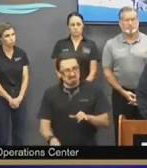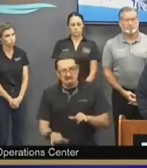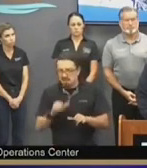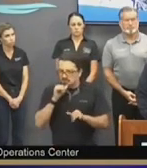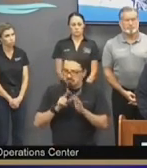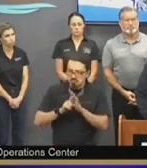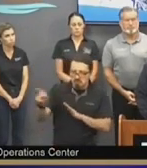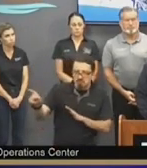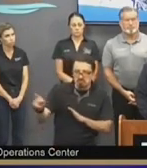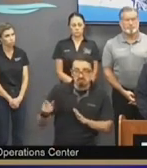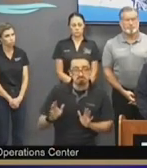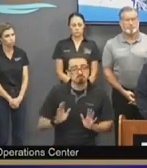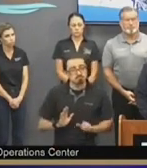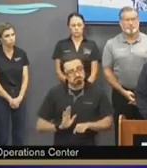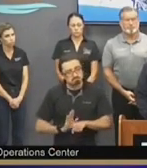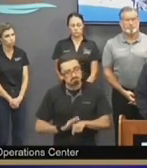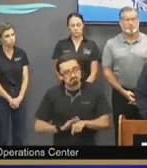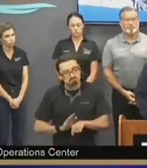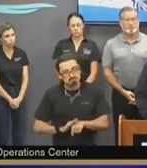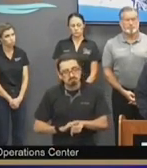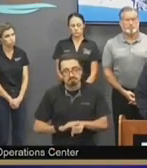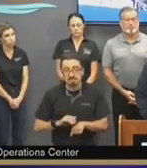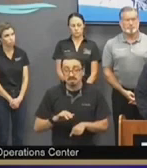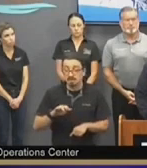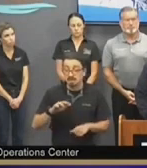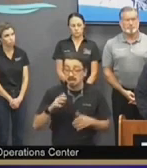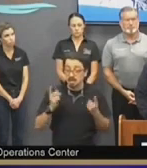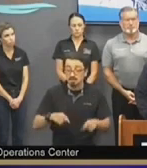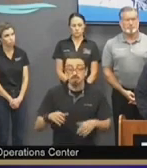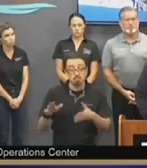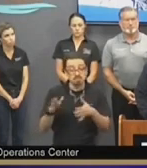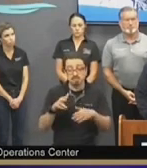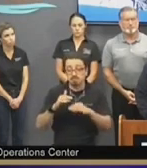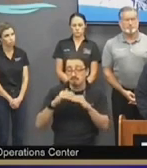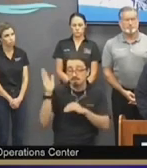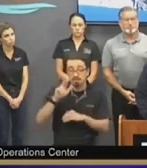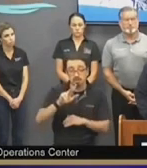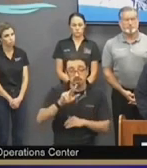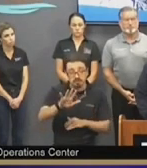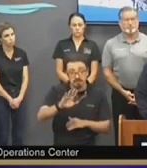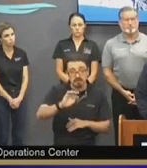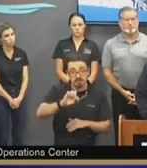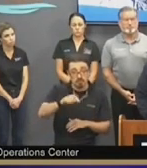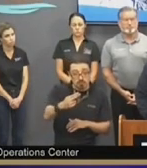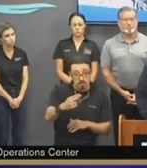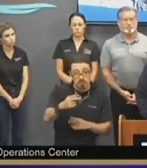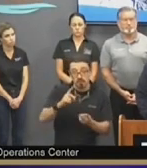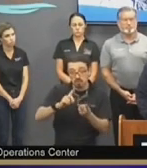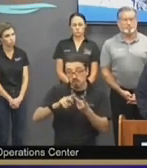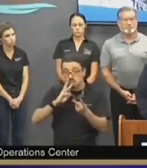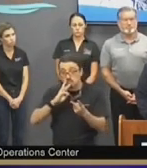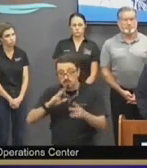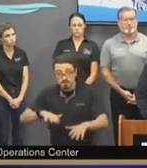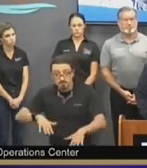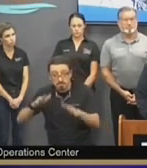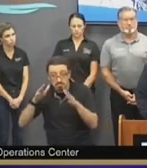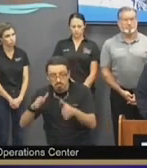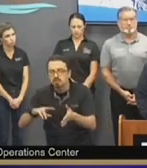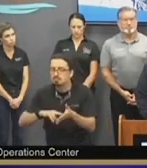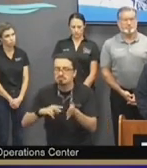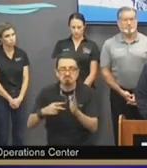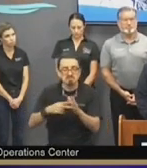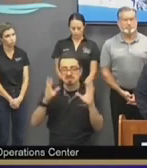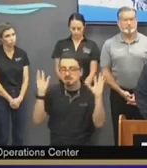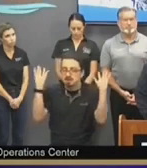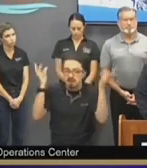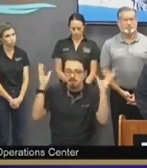or more, or the roads are flooded, there's no way of emergency responders to get to you. So in